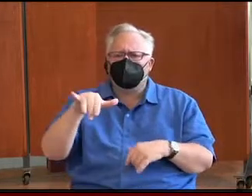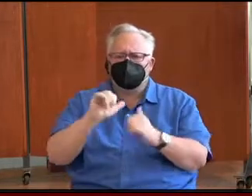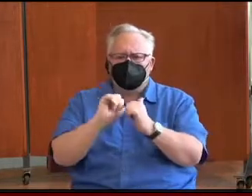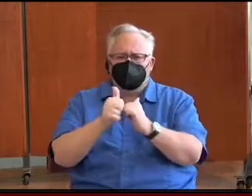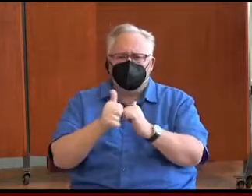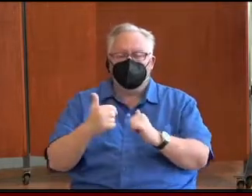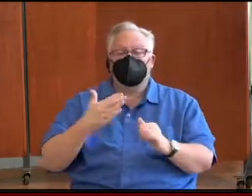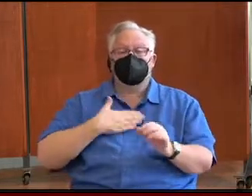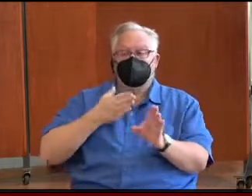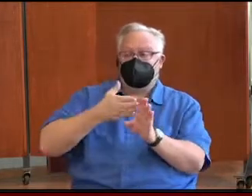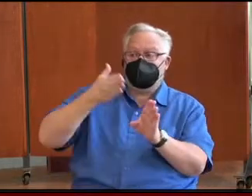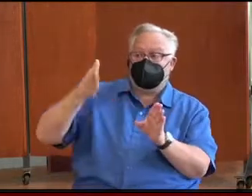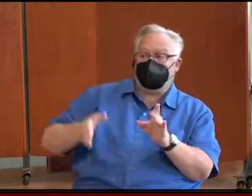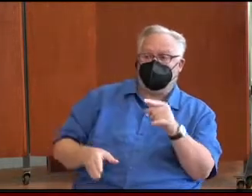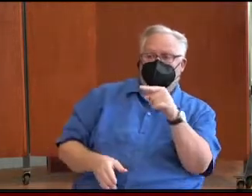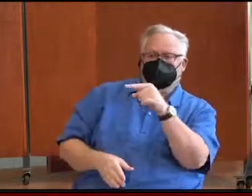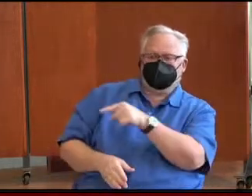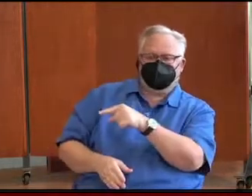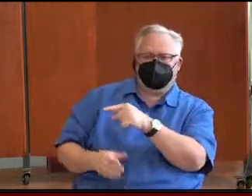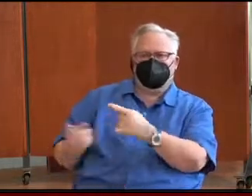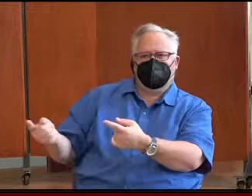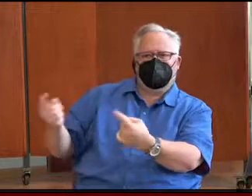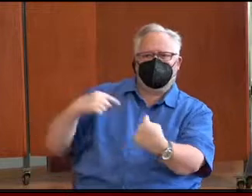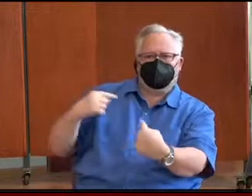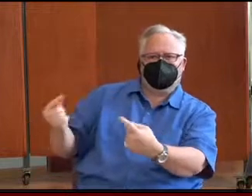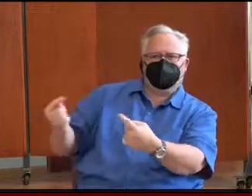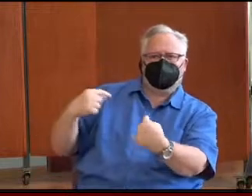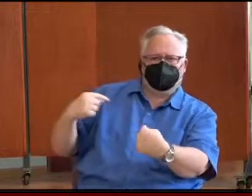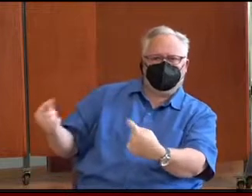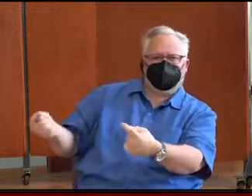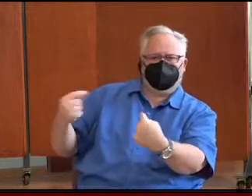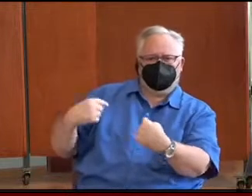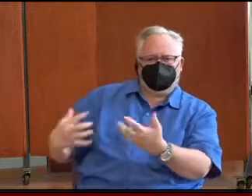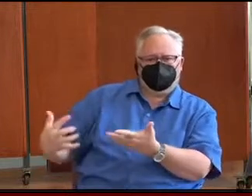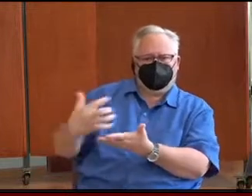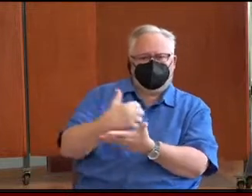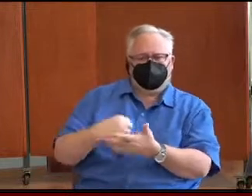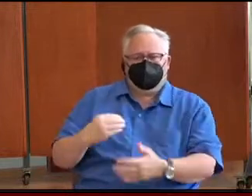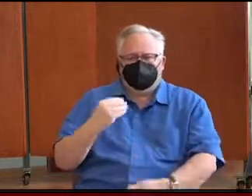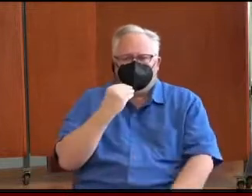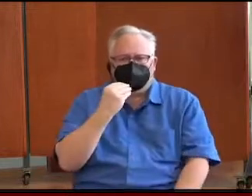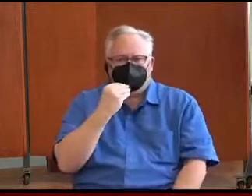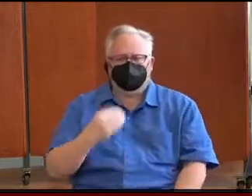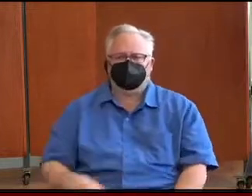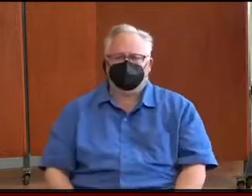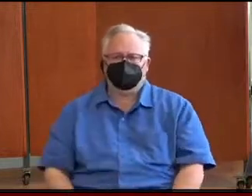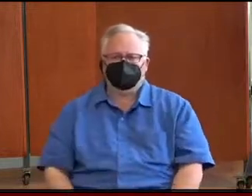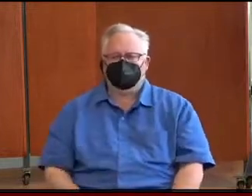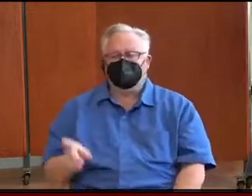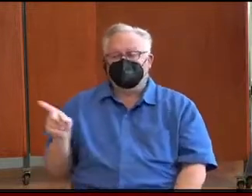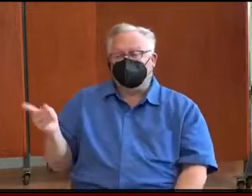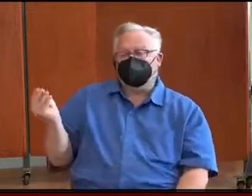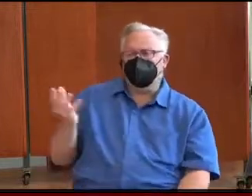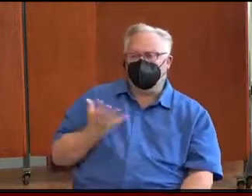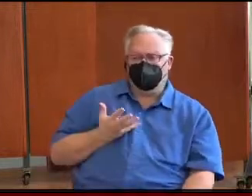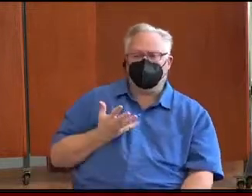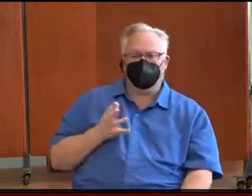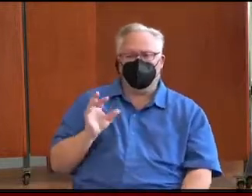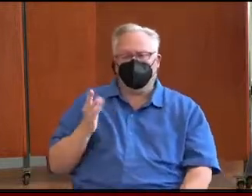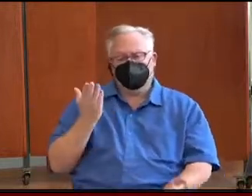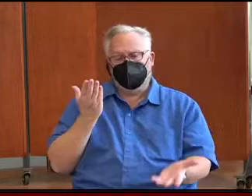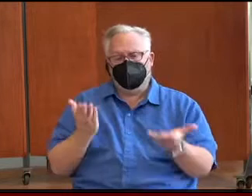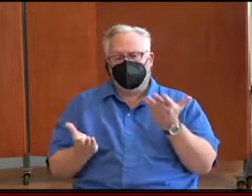I have a neighbor who comes and collect food. And he told me that